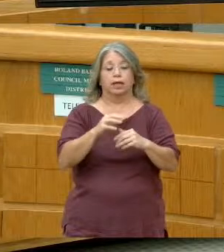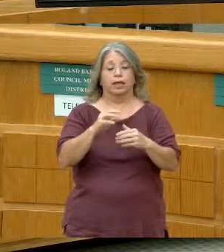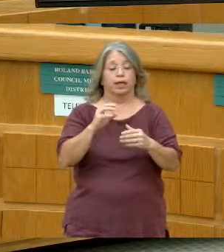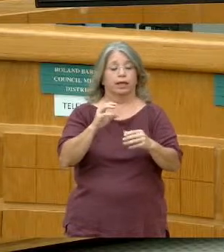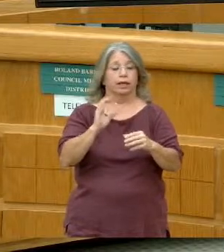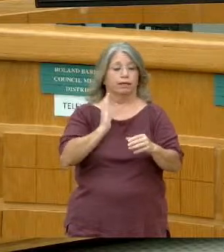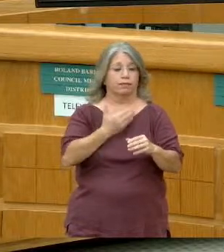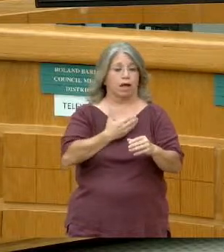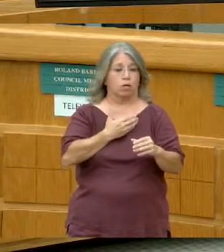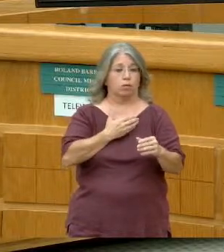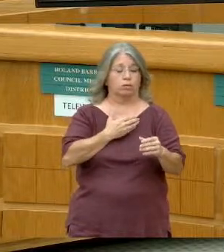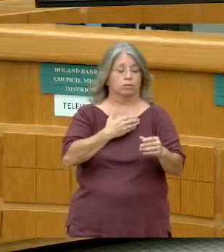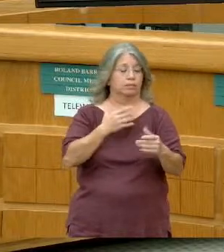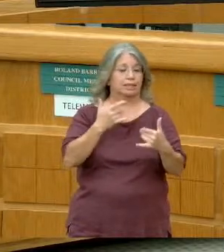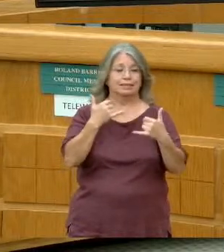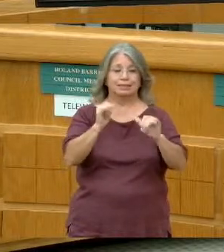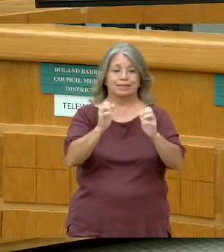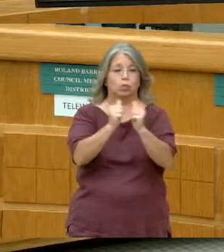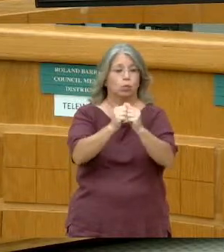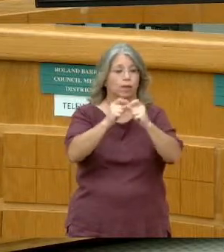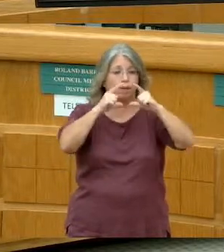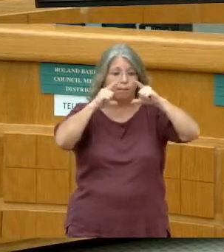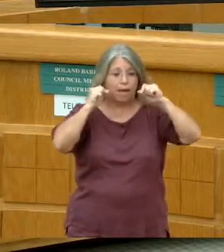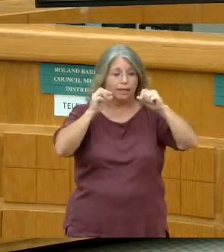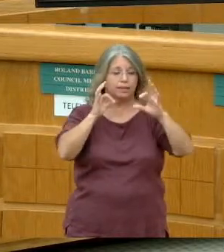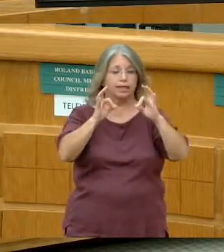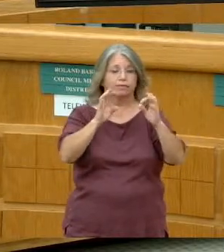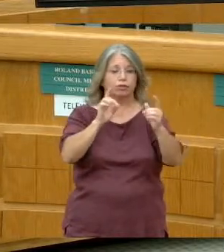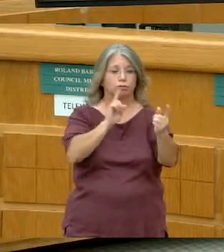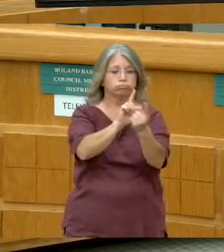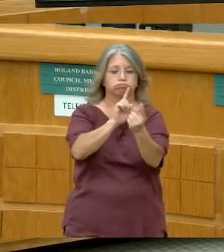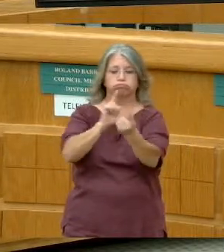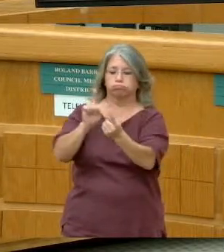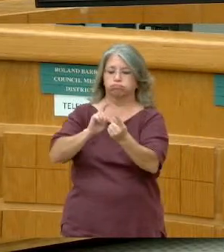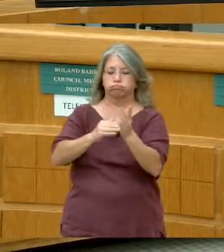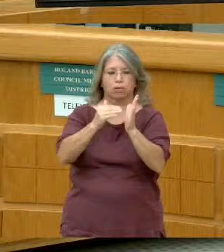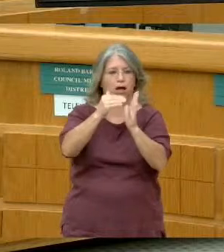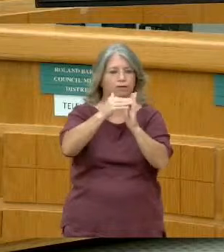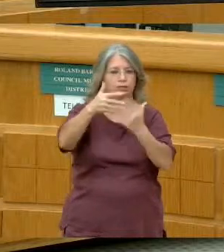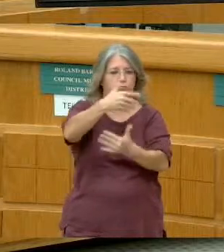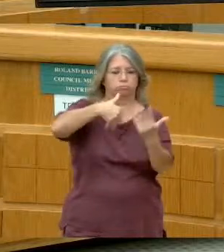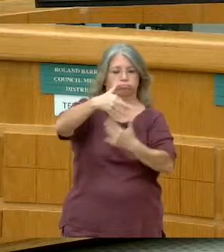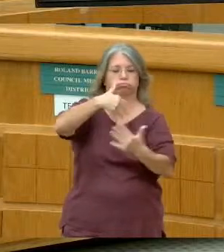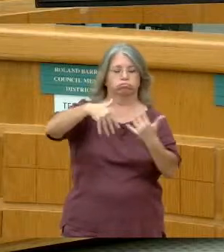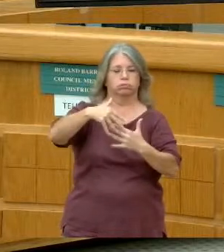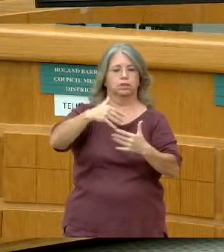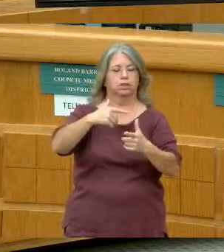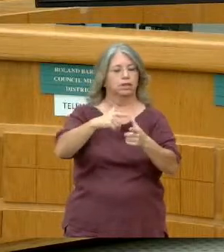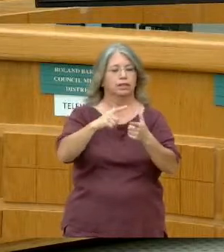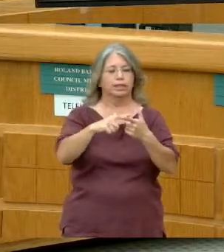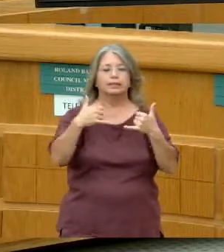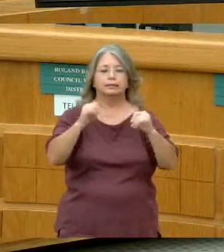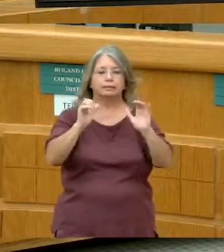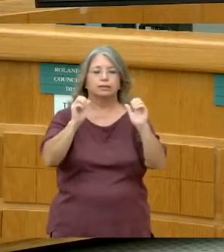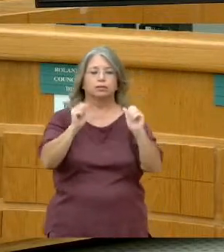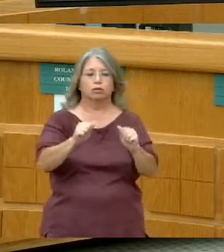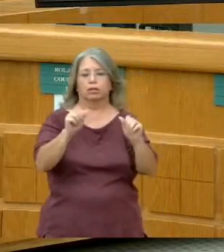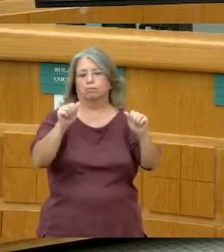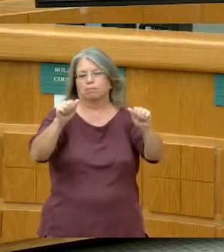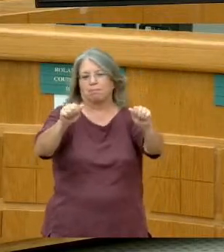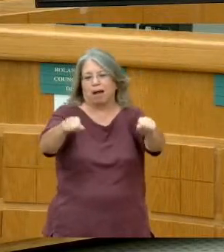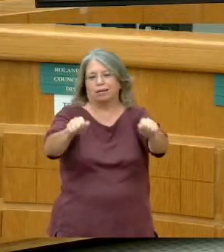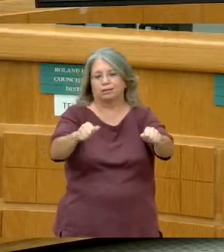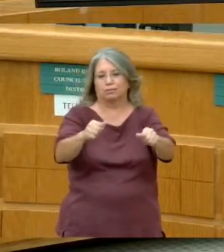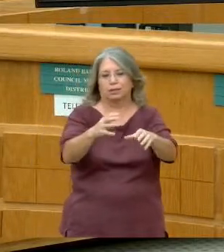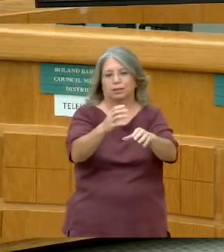of transmitting it increases. And so we want these to come down and stay down until we can really get the amount of cases in the Coastal Bend